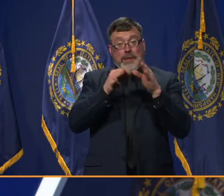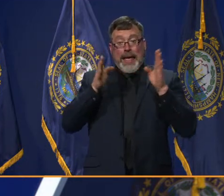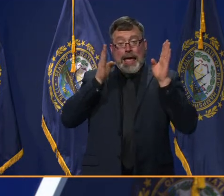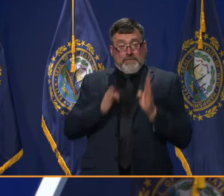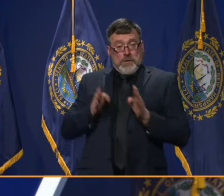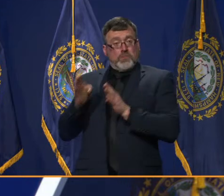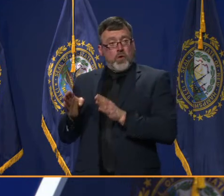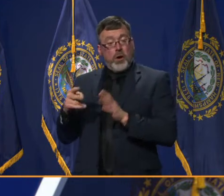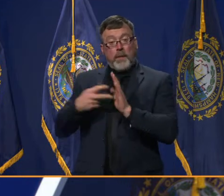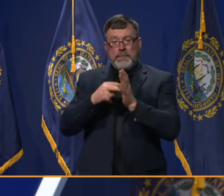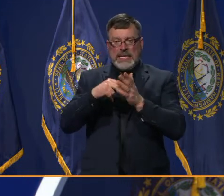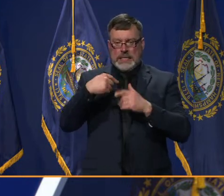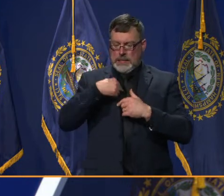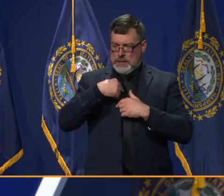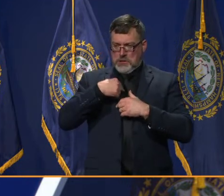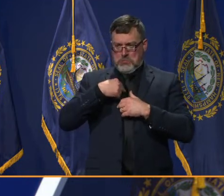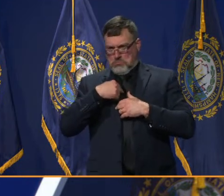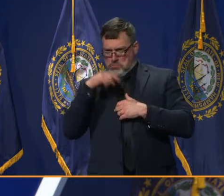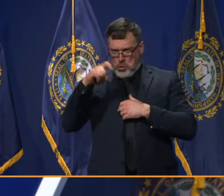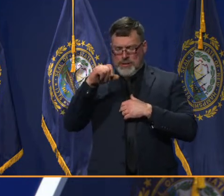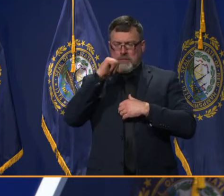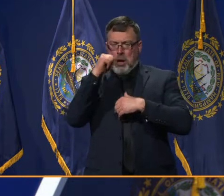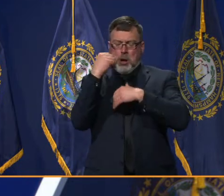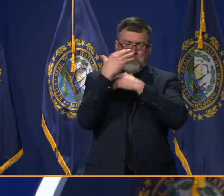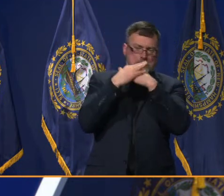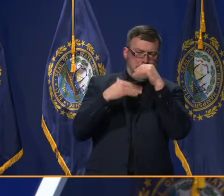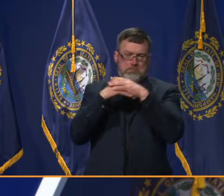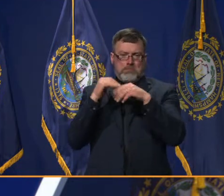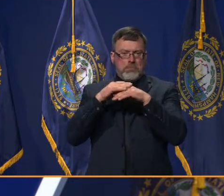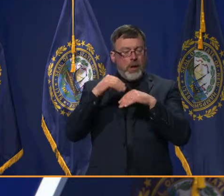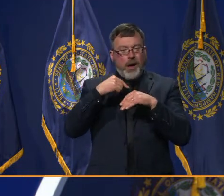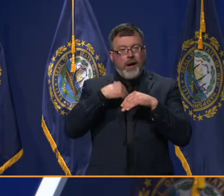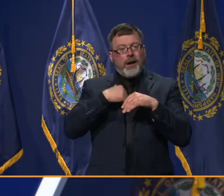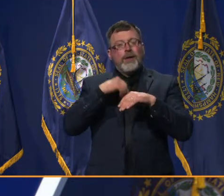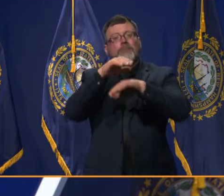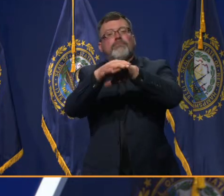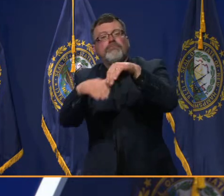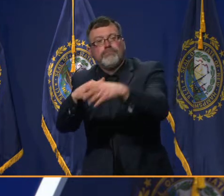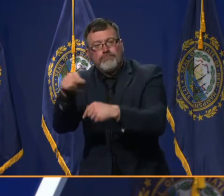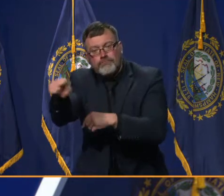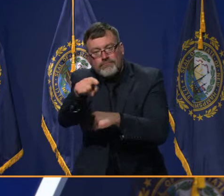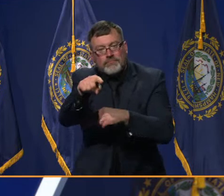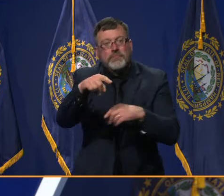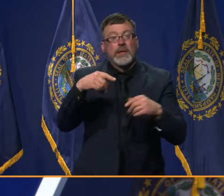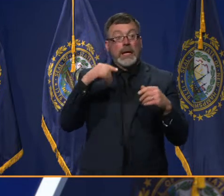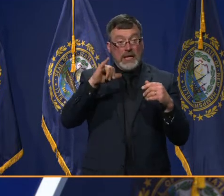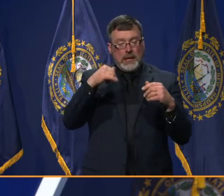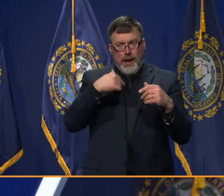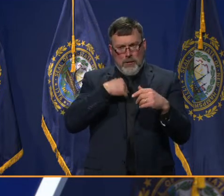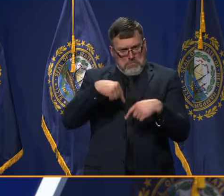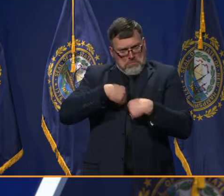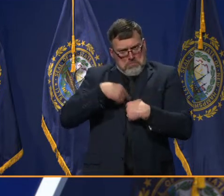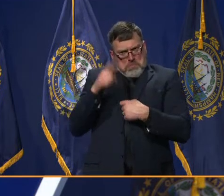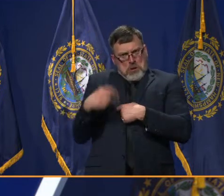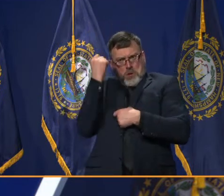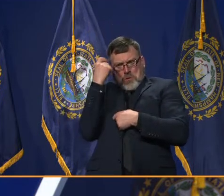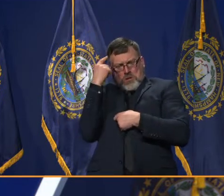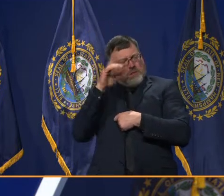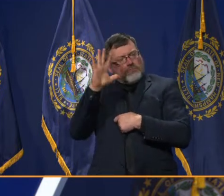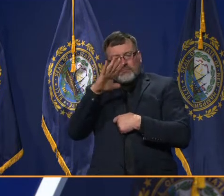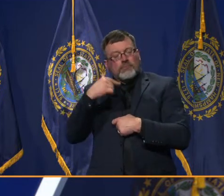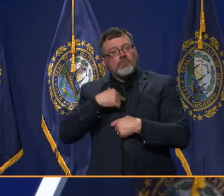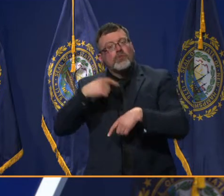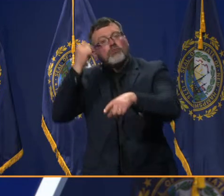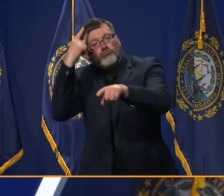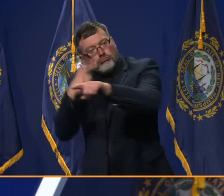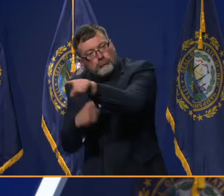consoled than to console. We need to seek less to be understood than to understand. This is the freedom